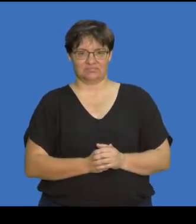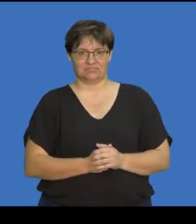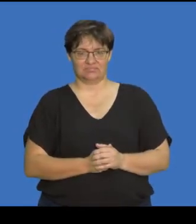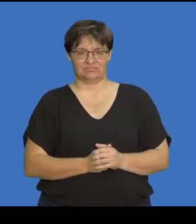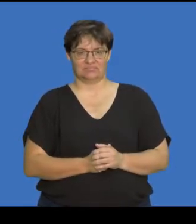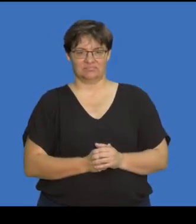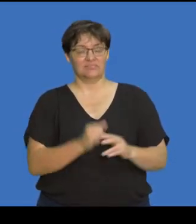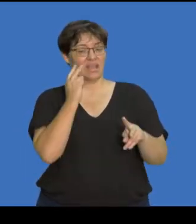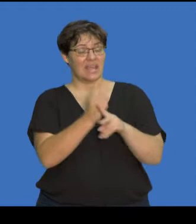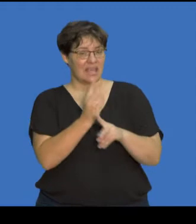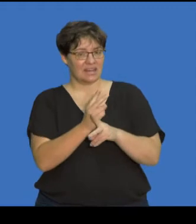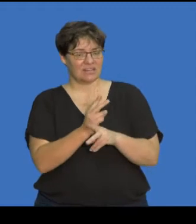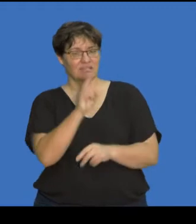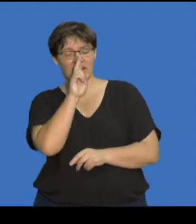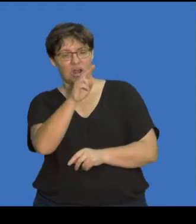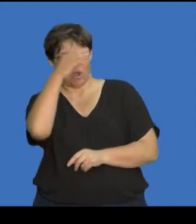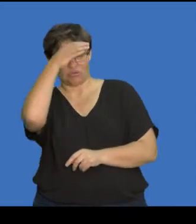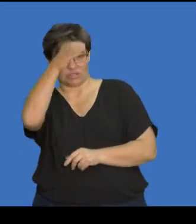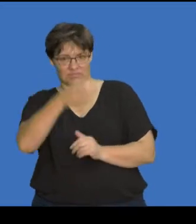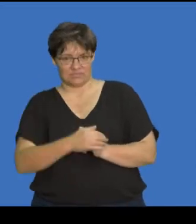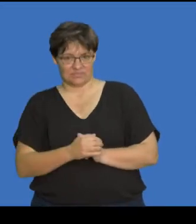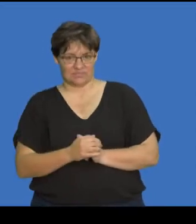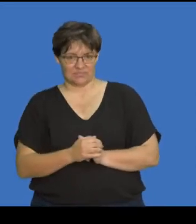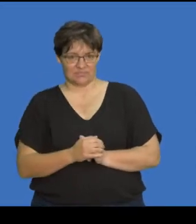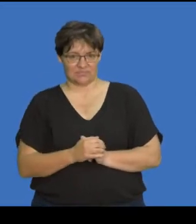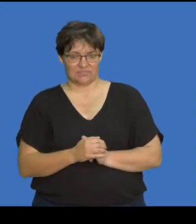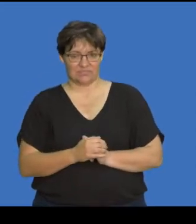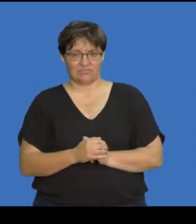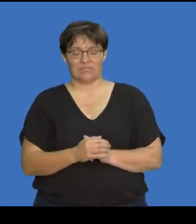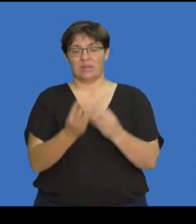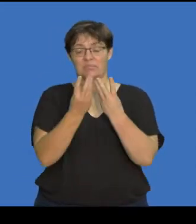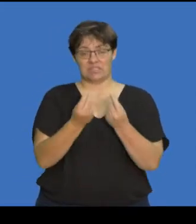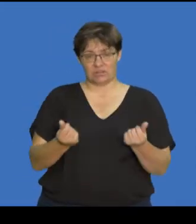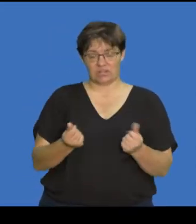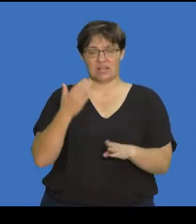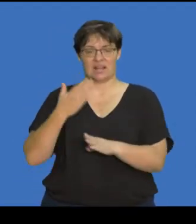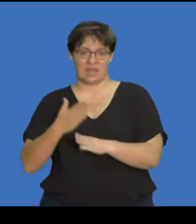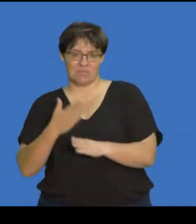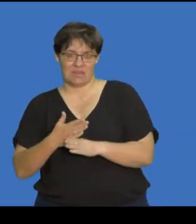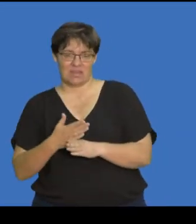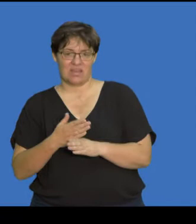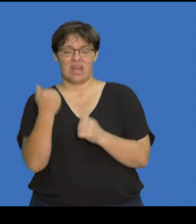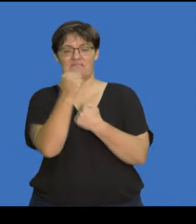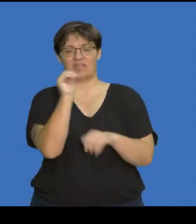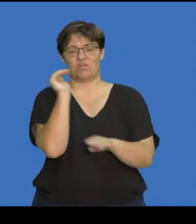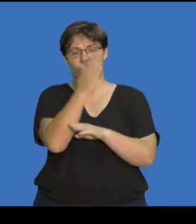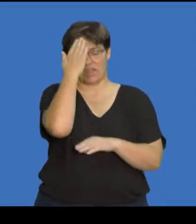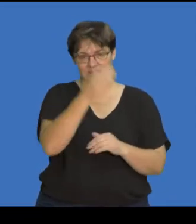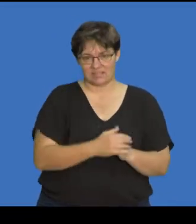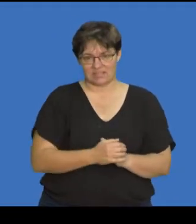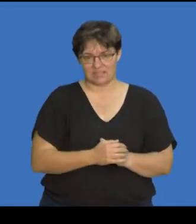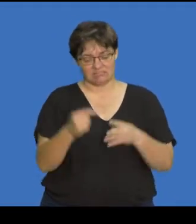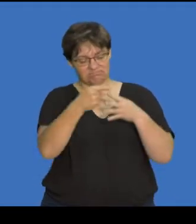Again, let's look at our concept here. We said materials, labor, factory overheads. All